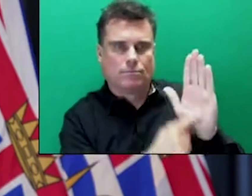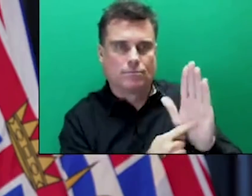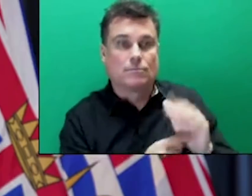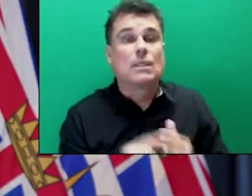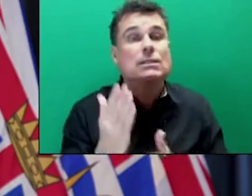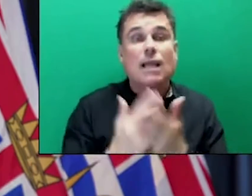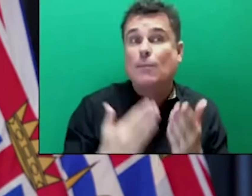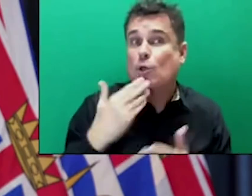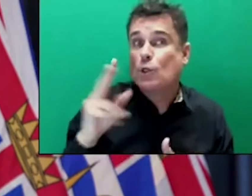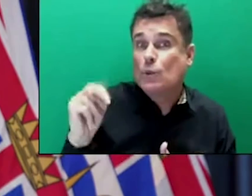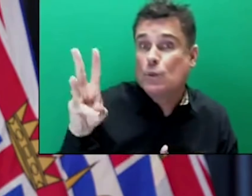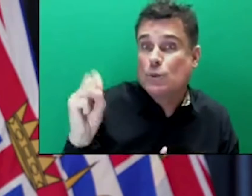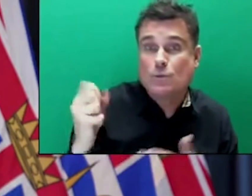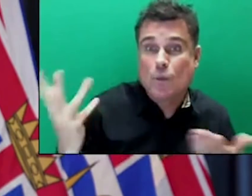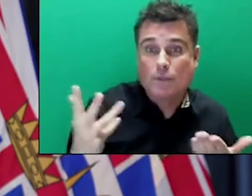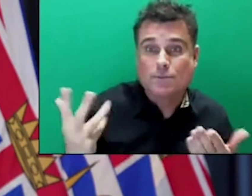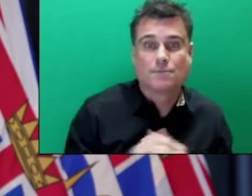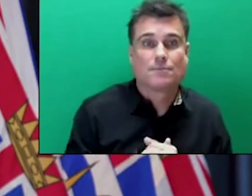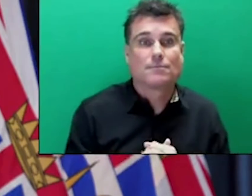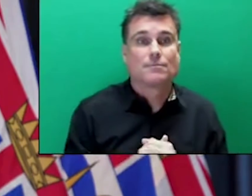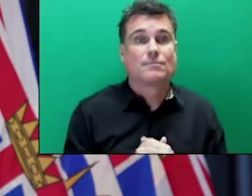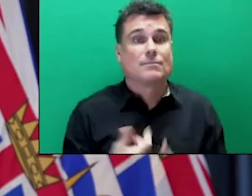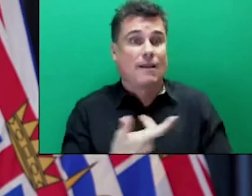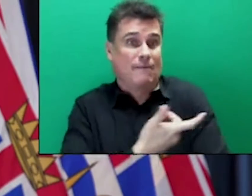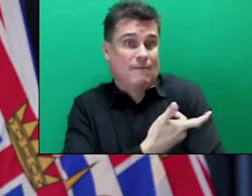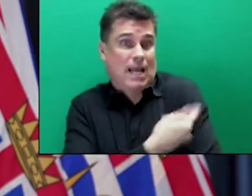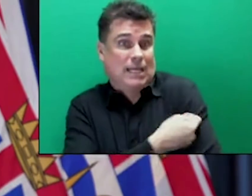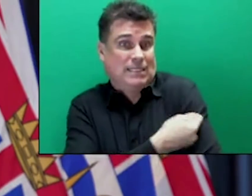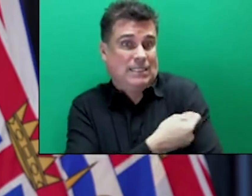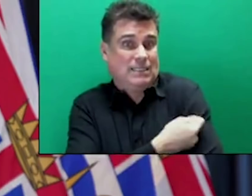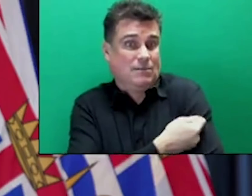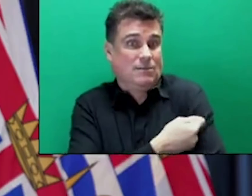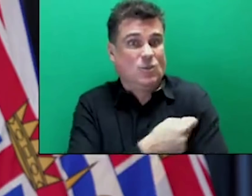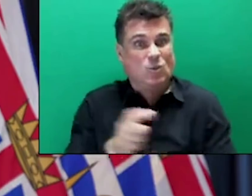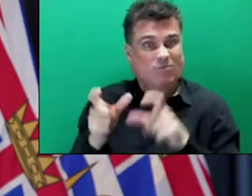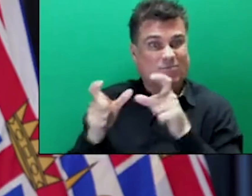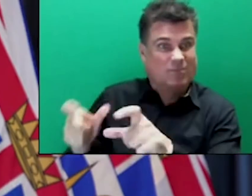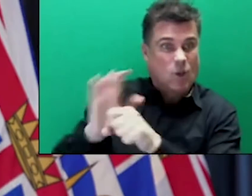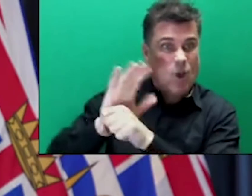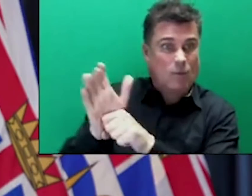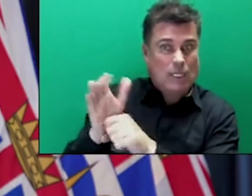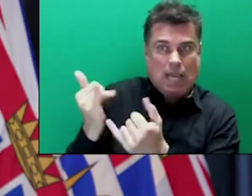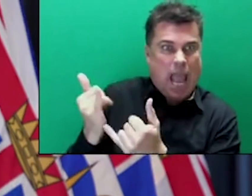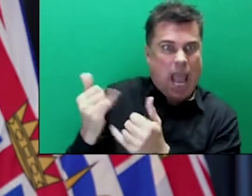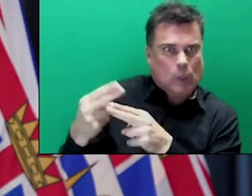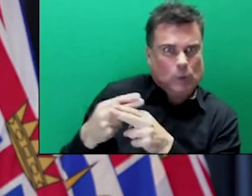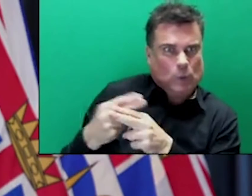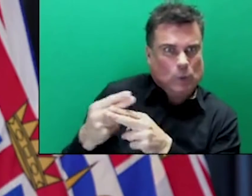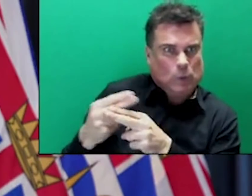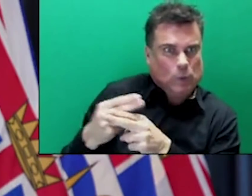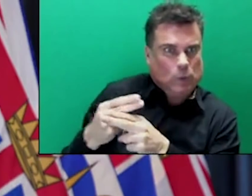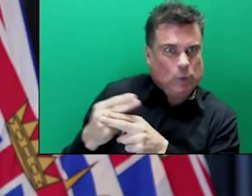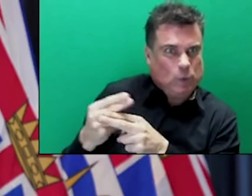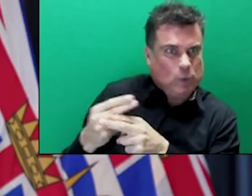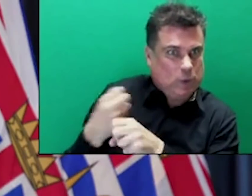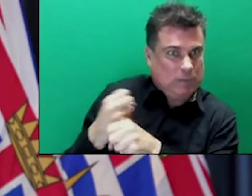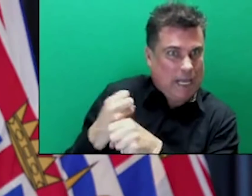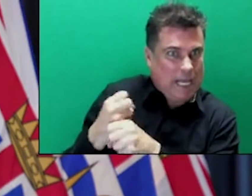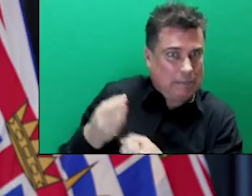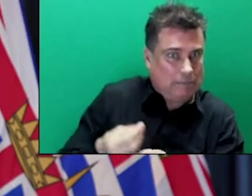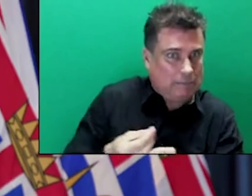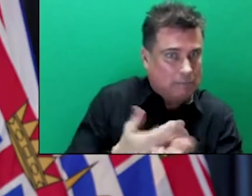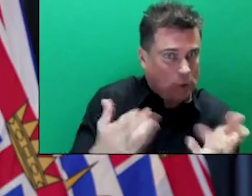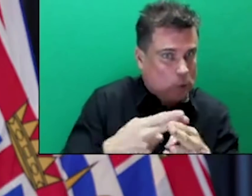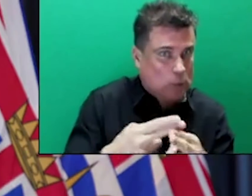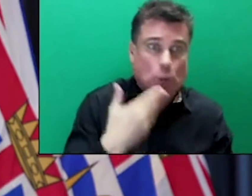as we all do our part now, knowing that the availability of vaccine to protect those people who are most